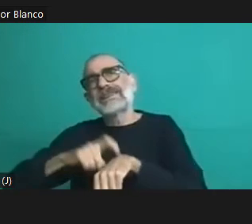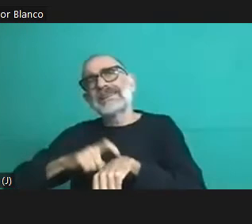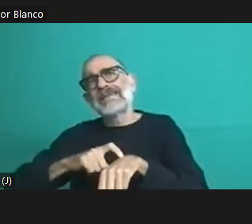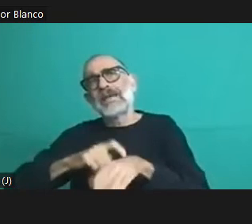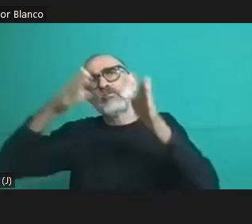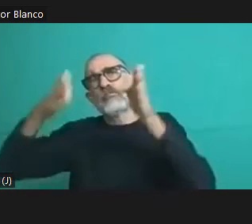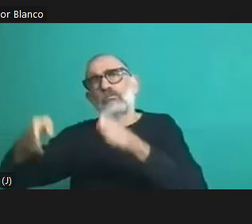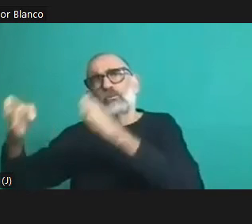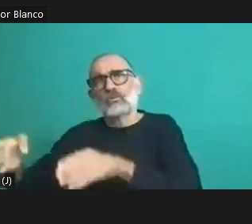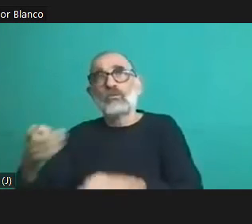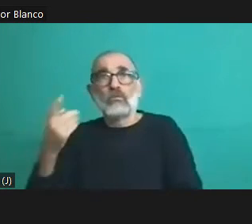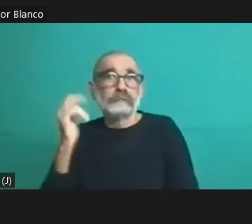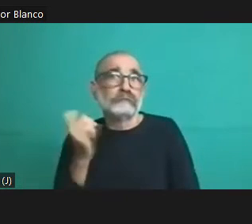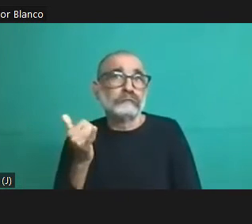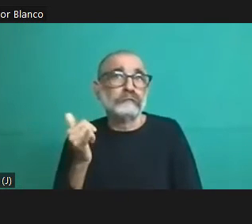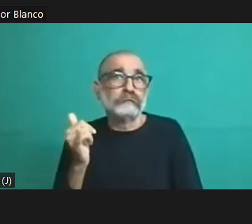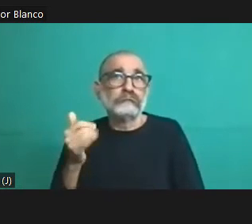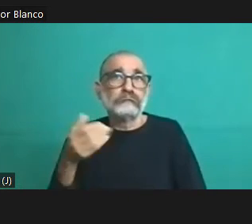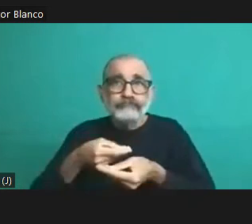and the